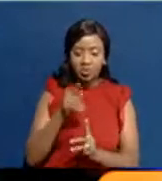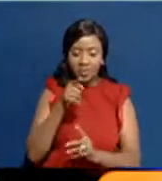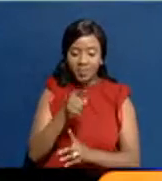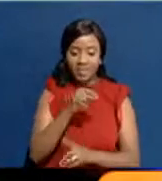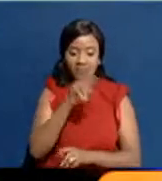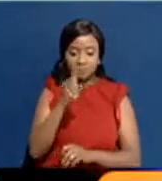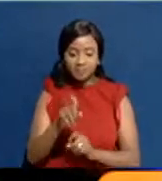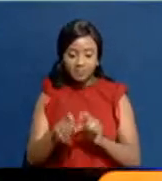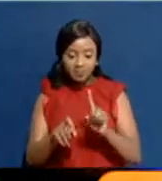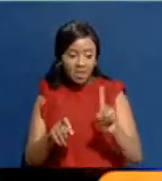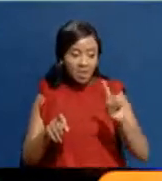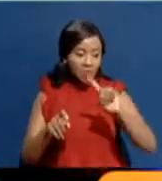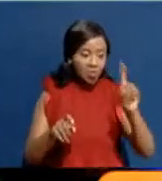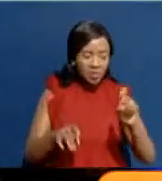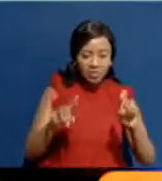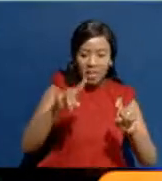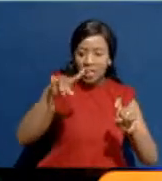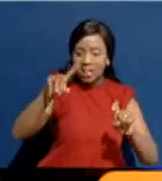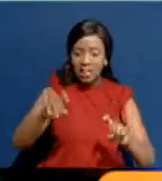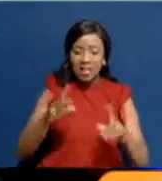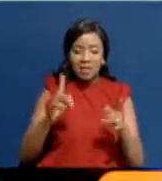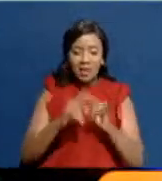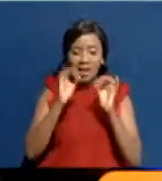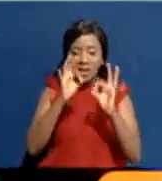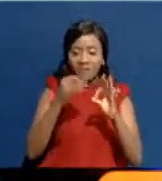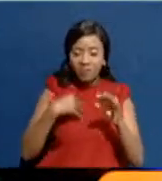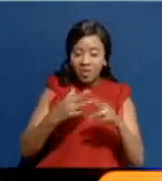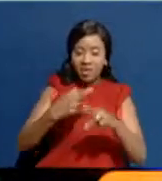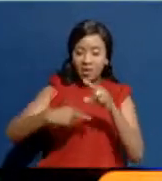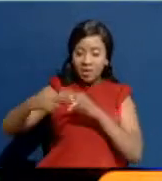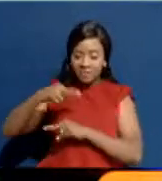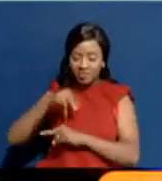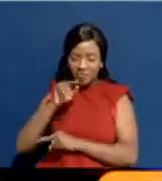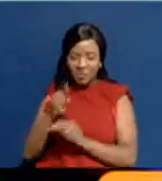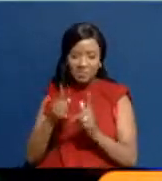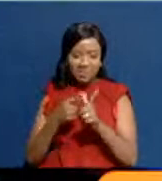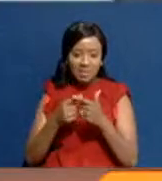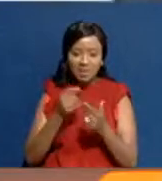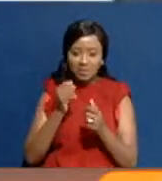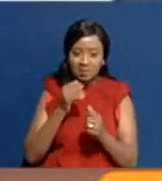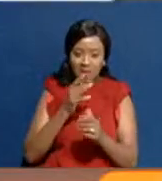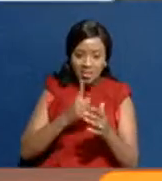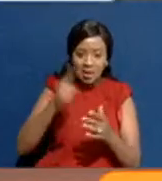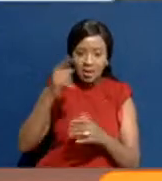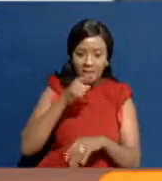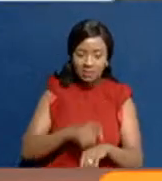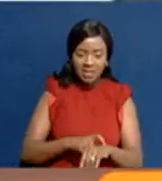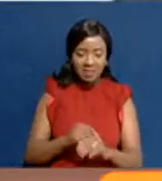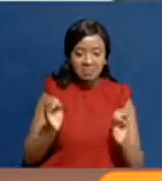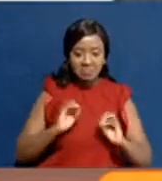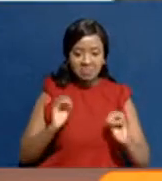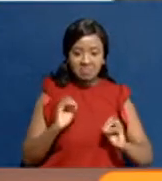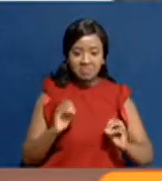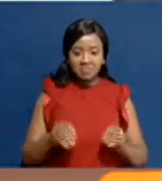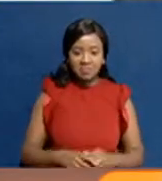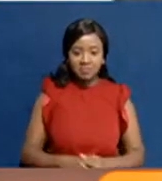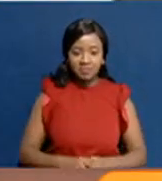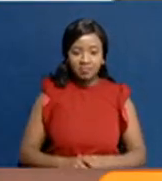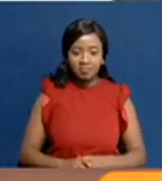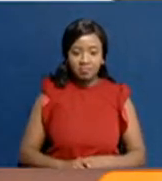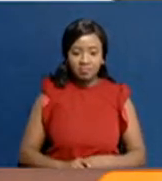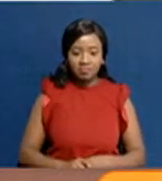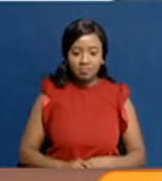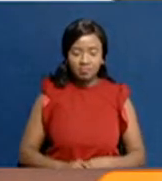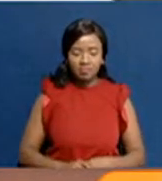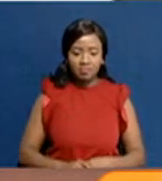this one that has been raised here, if we are to redo this, we won't be able to do it in time. Right, and so she was